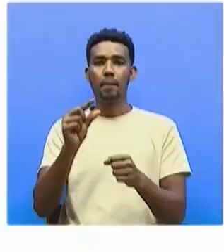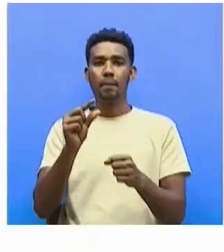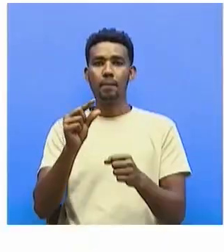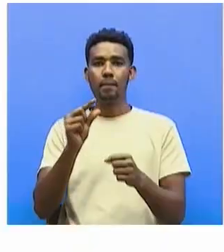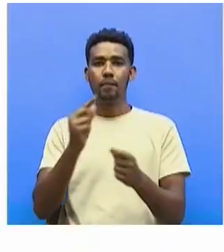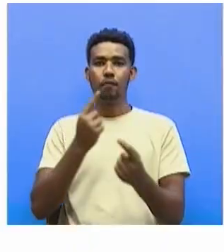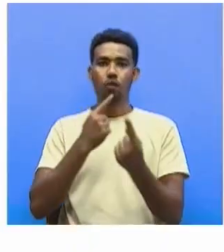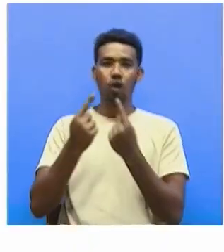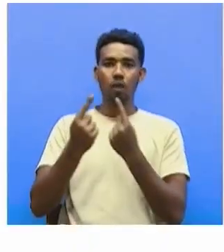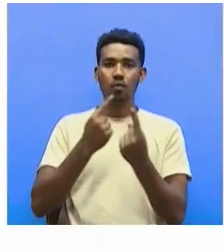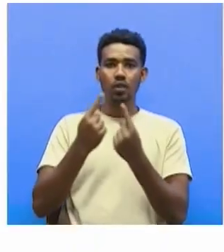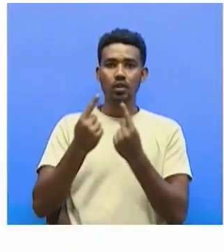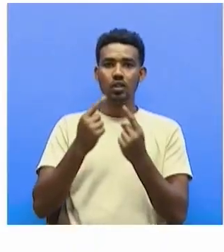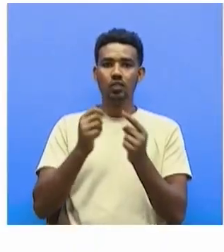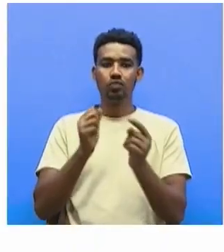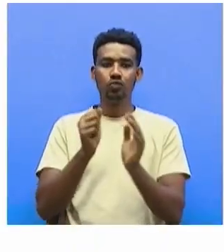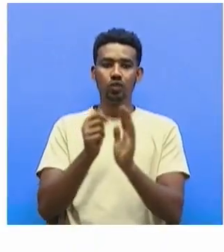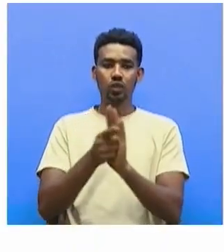this. Like,